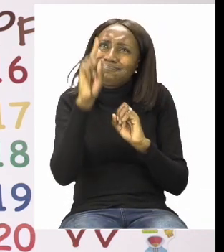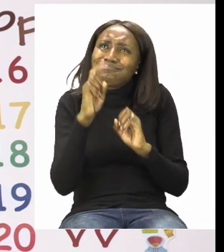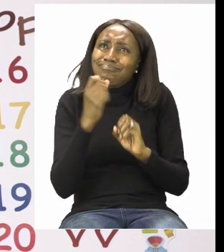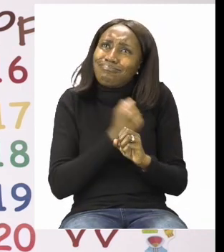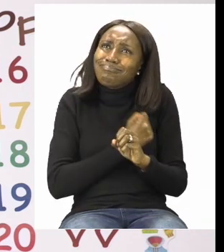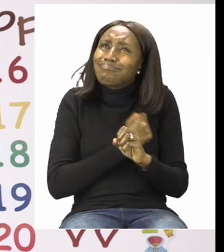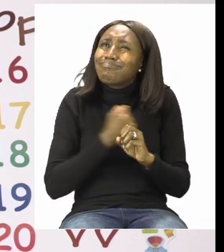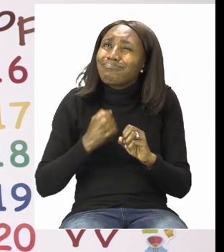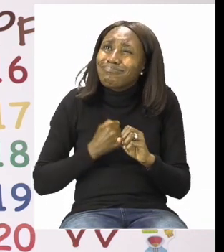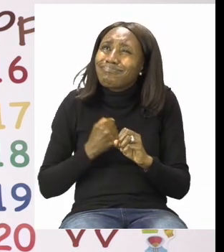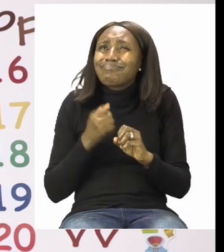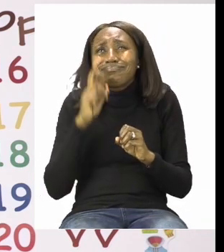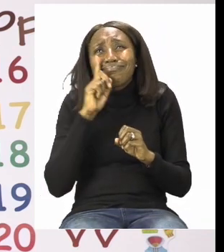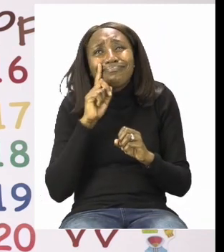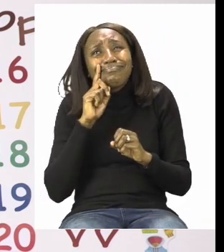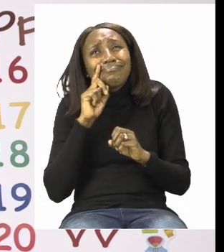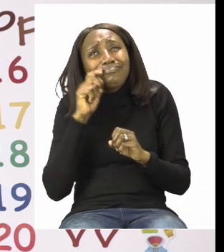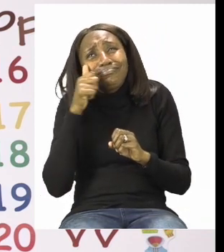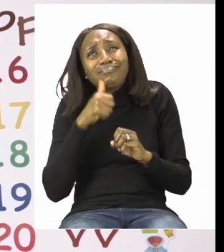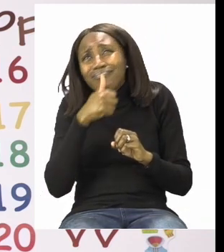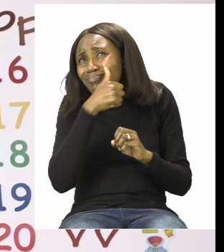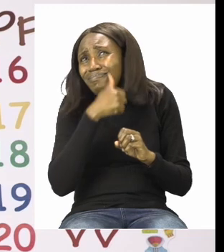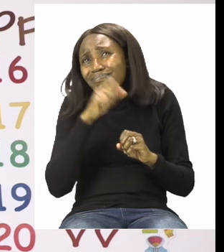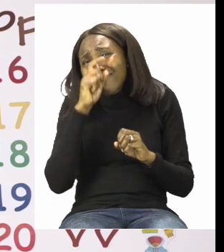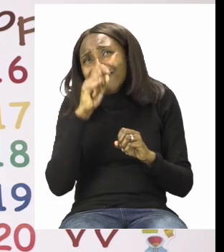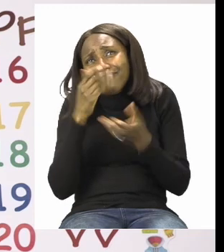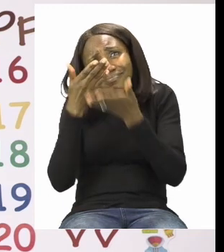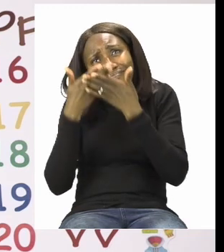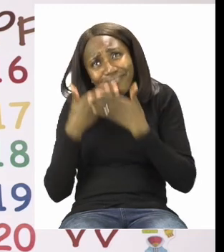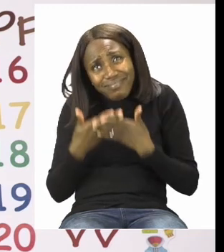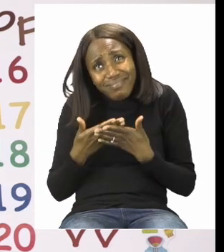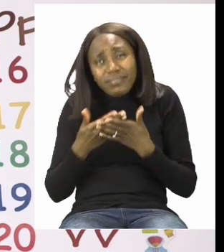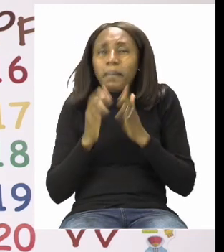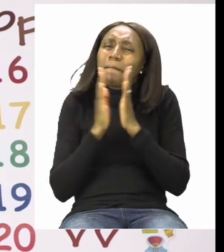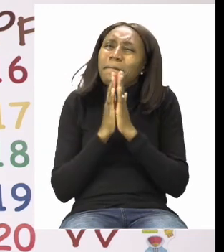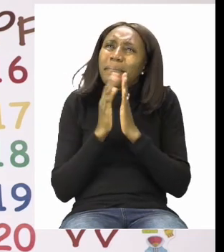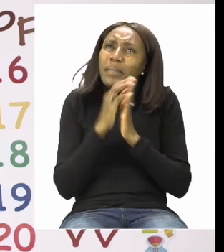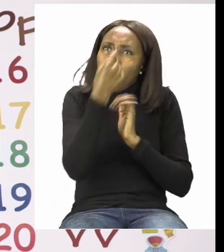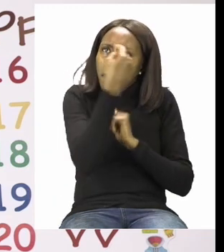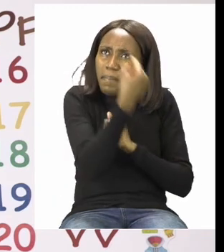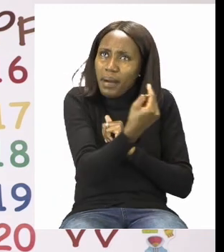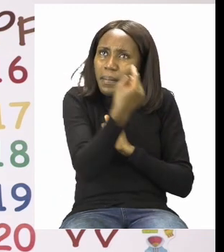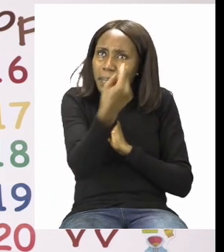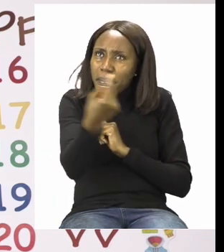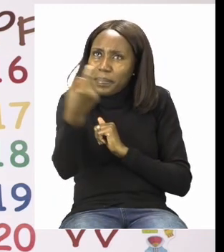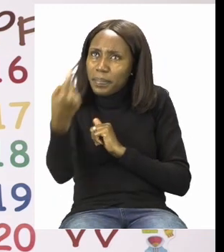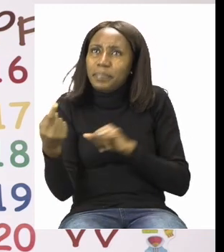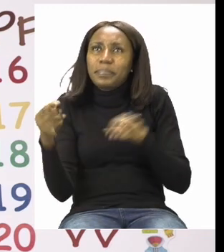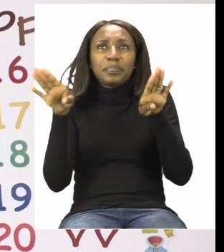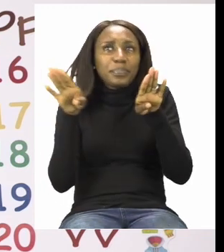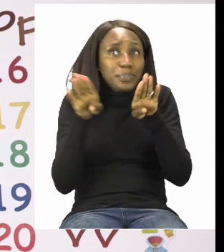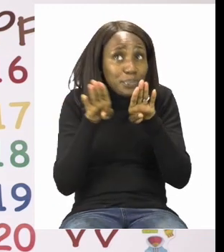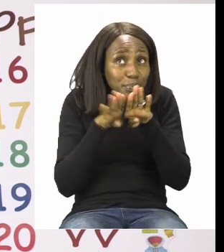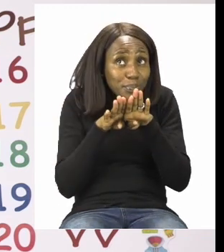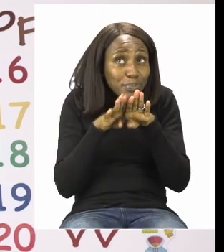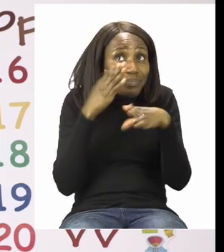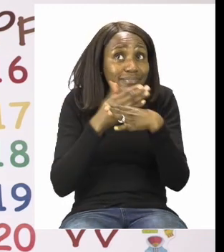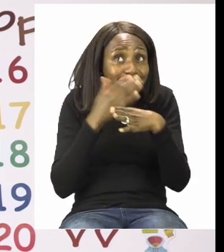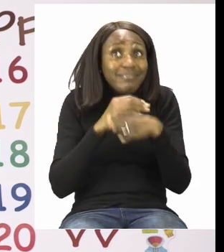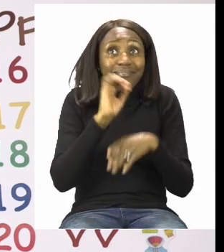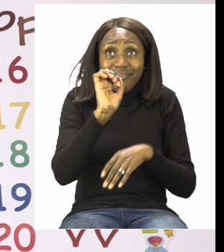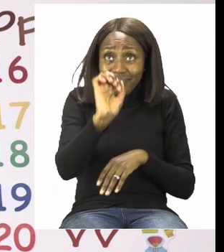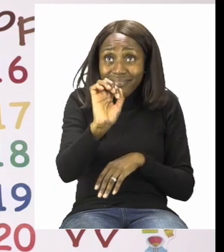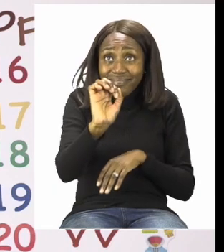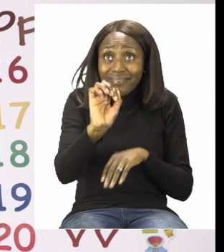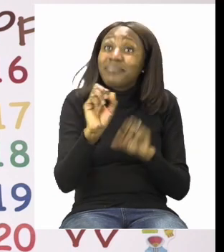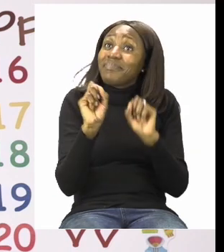for help. But just make sure that you finish your work by yourself. So now that